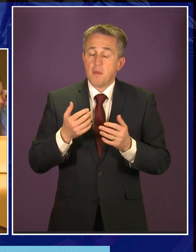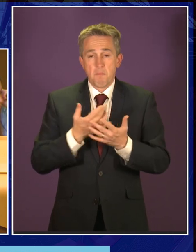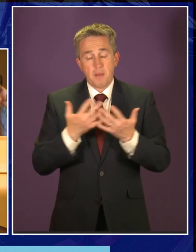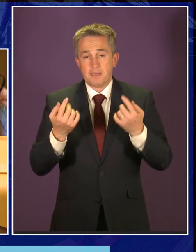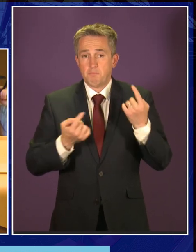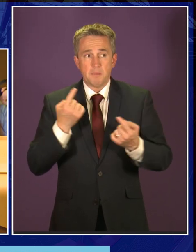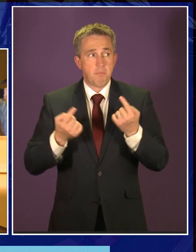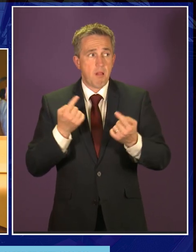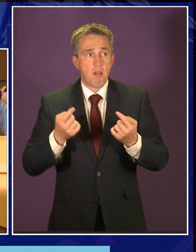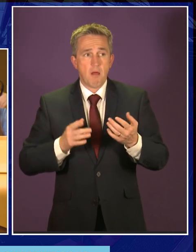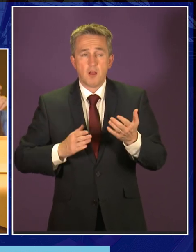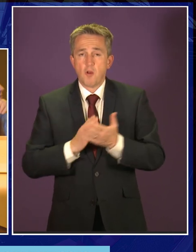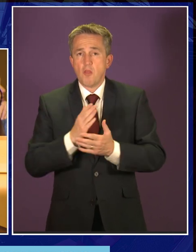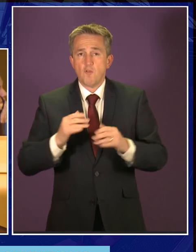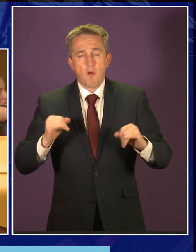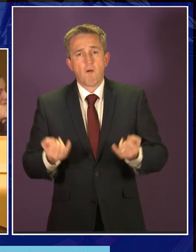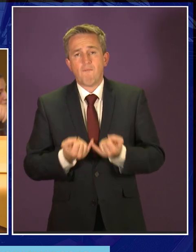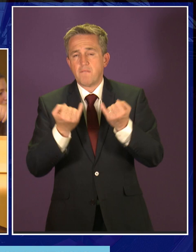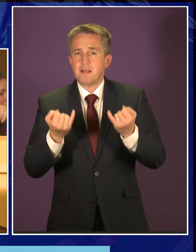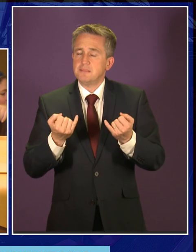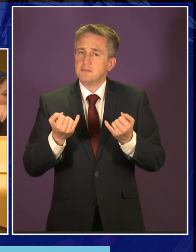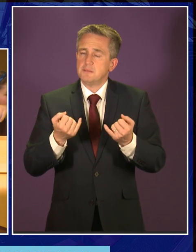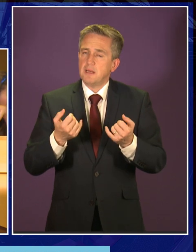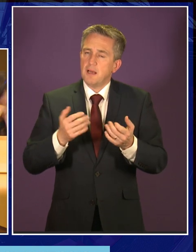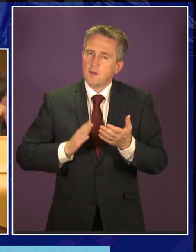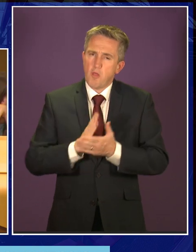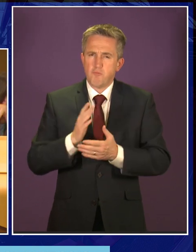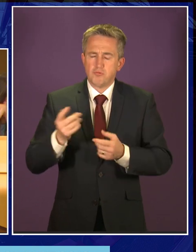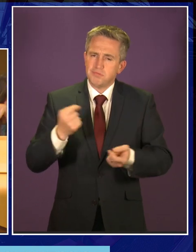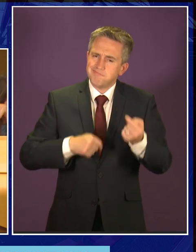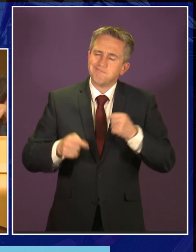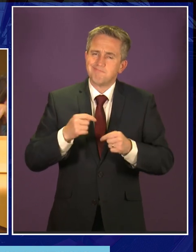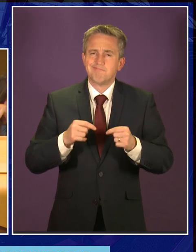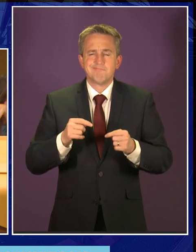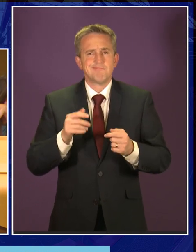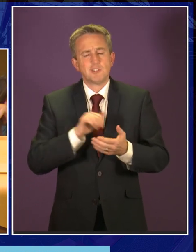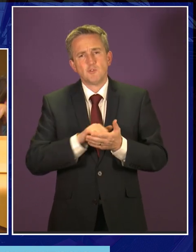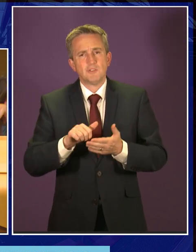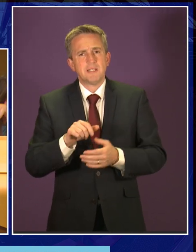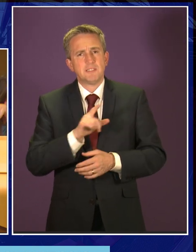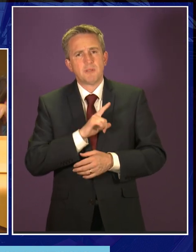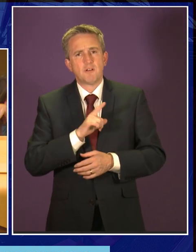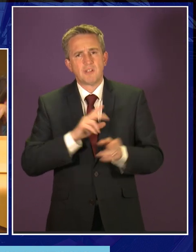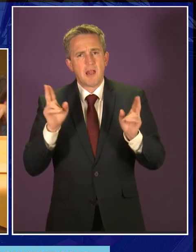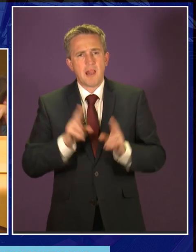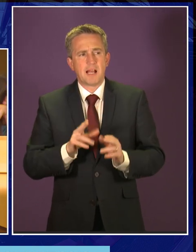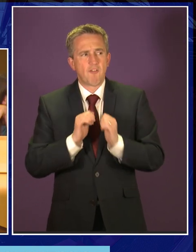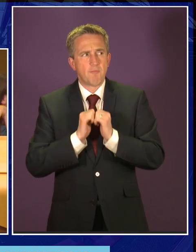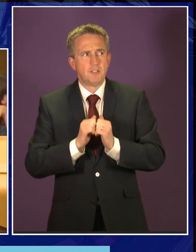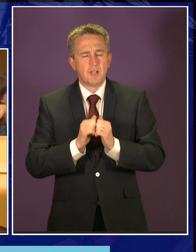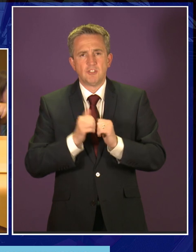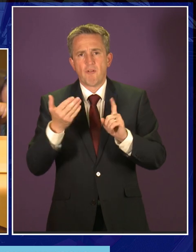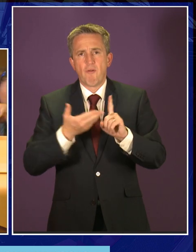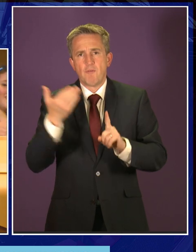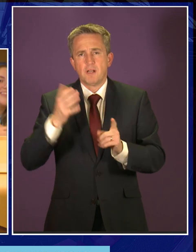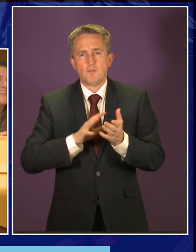conflict at a scale unimaginable since humanity itself is a result of lack of recognition and appreciation that as a